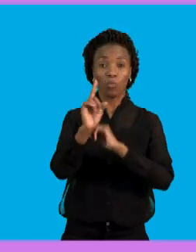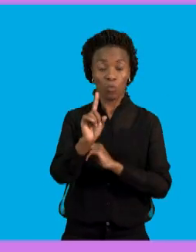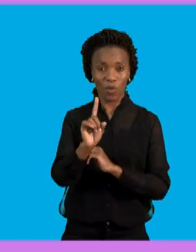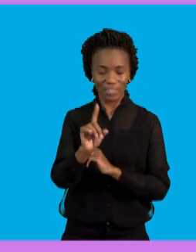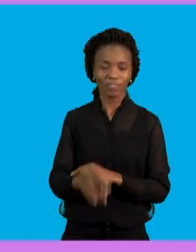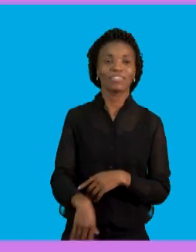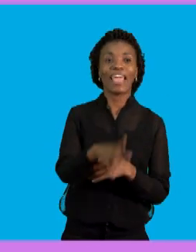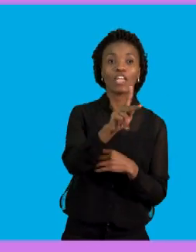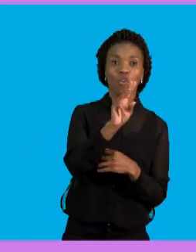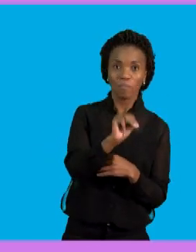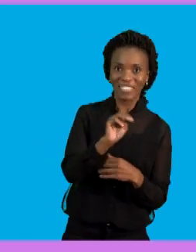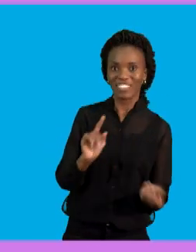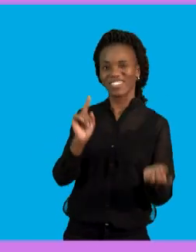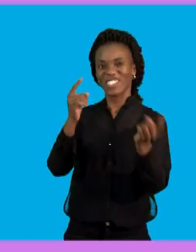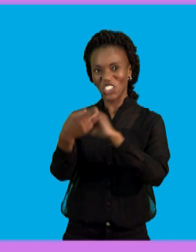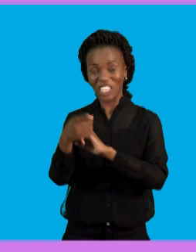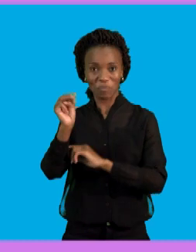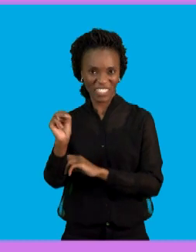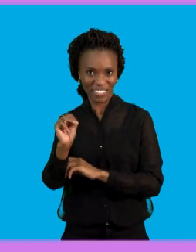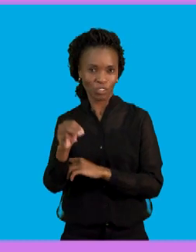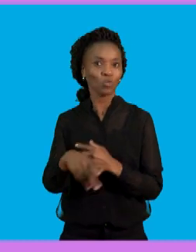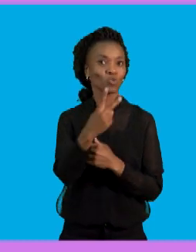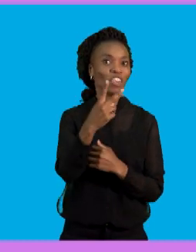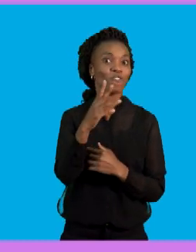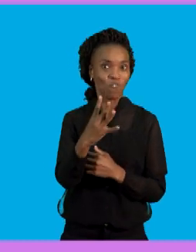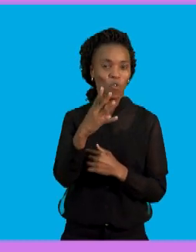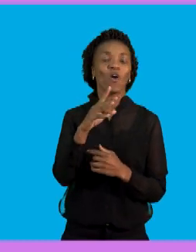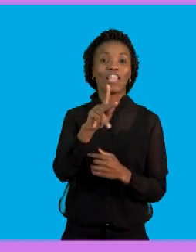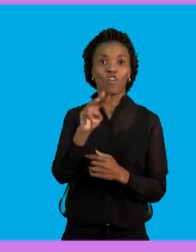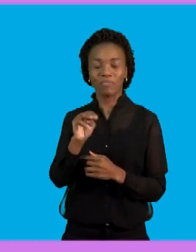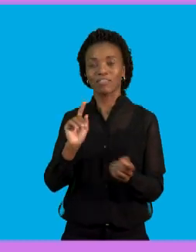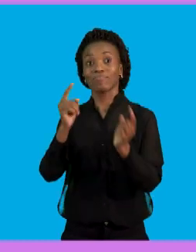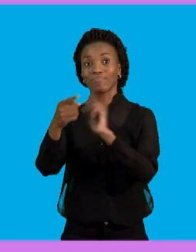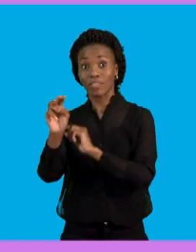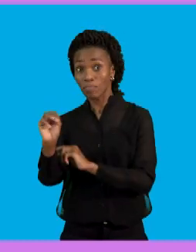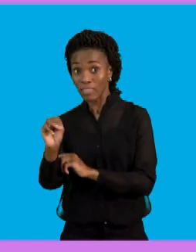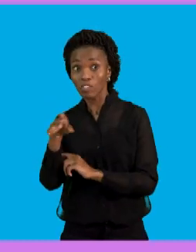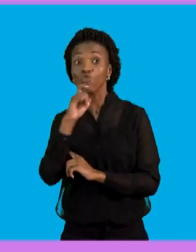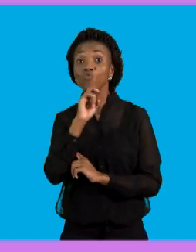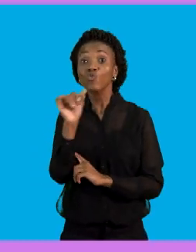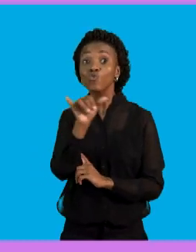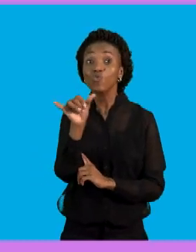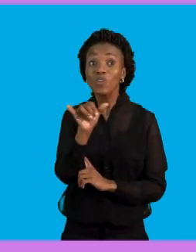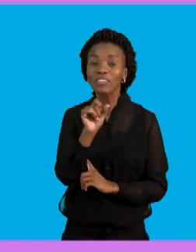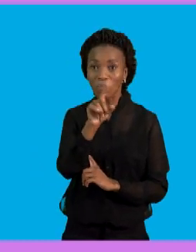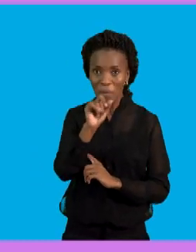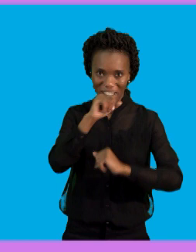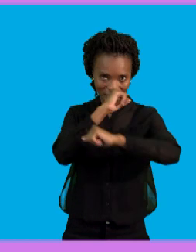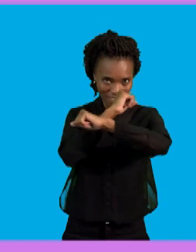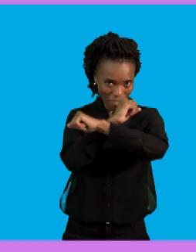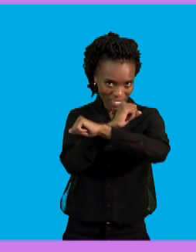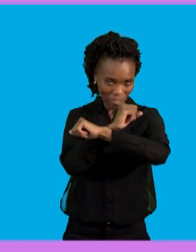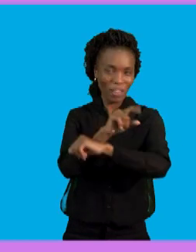meters. So you are moving from a kilometer to meters. So now we are going to use this one because you are moving